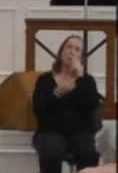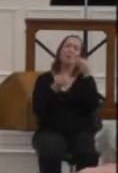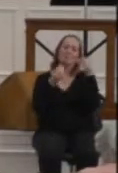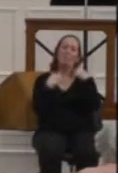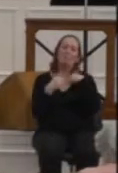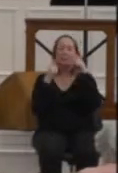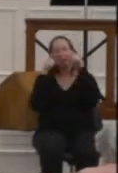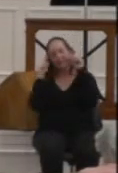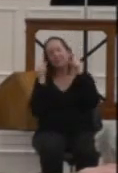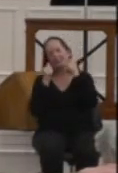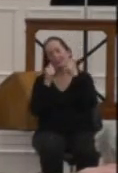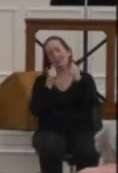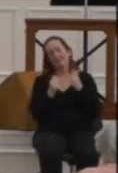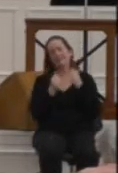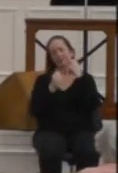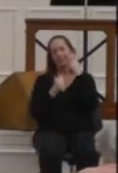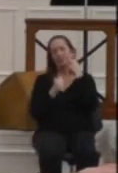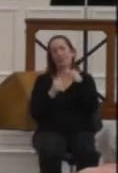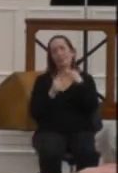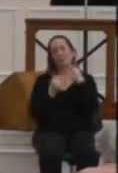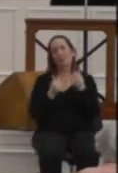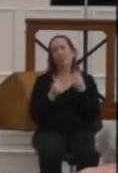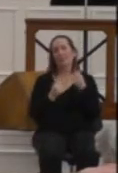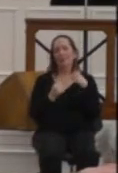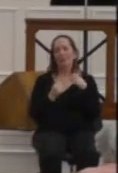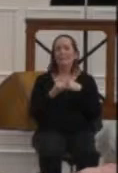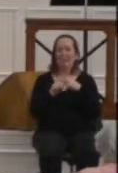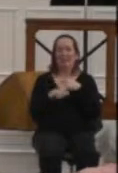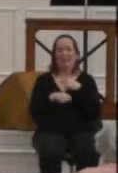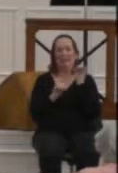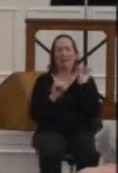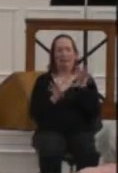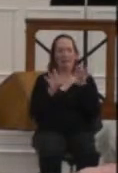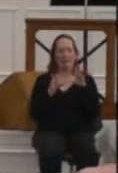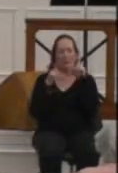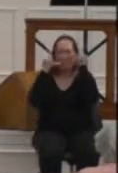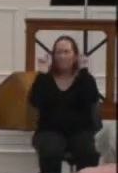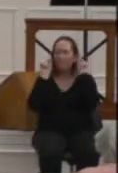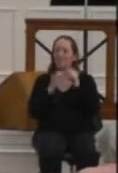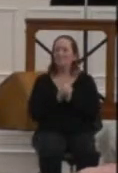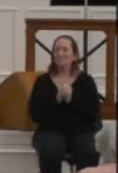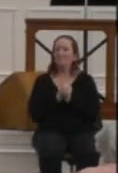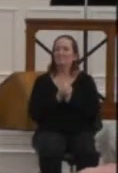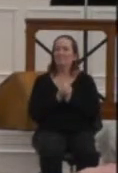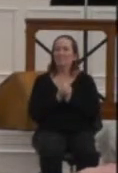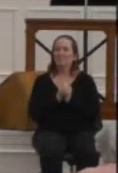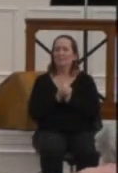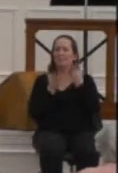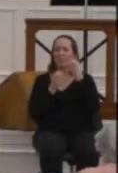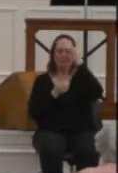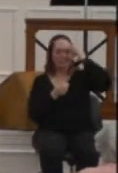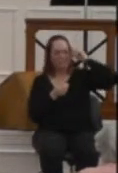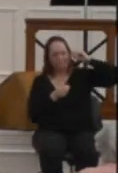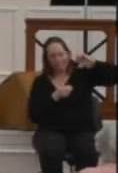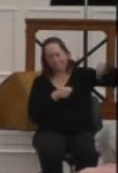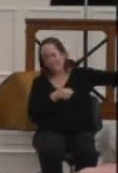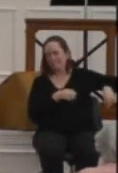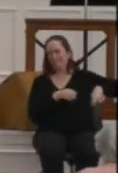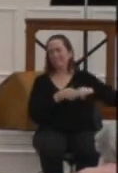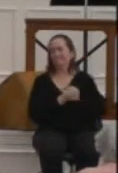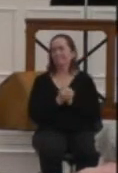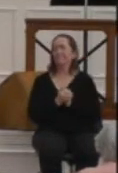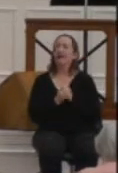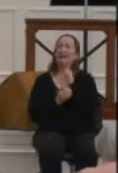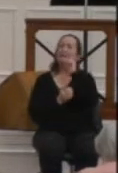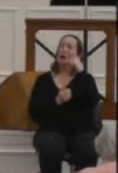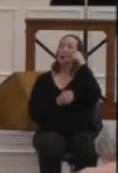glasses to be able to see you. But I really hate them. I'd like to get rid of them. Not